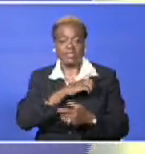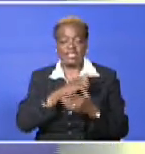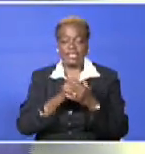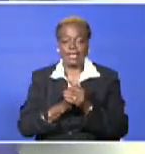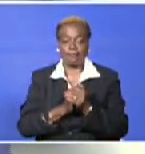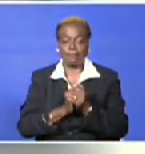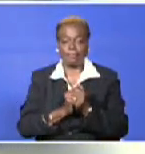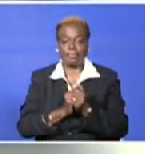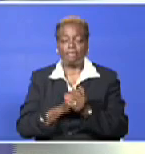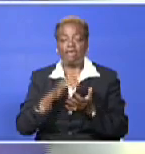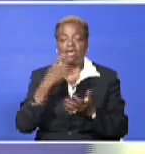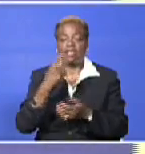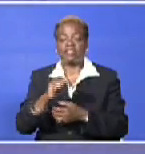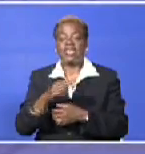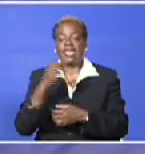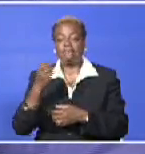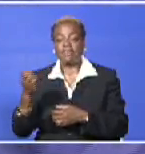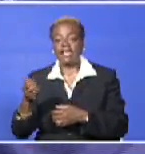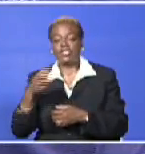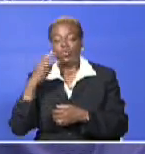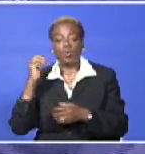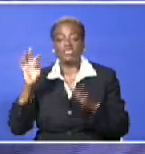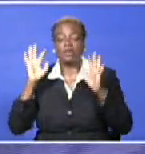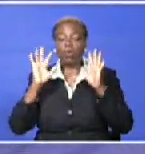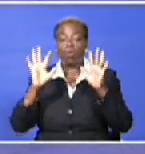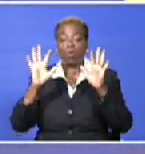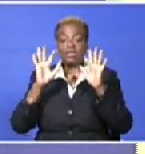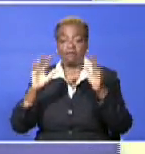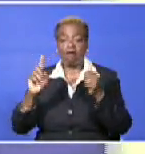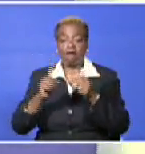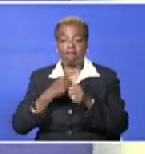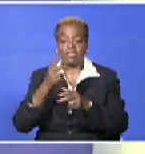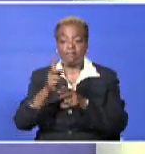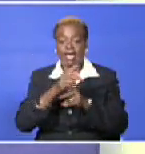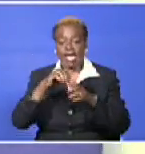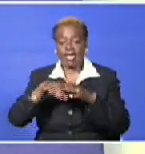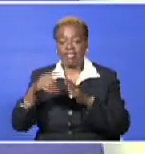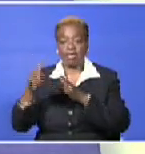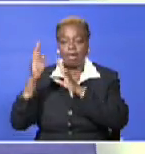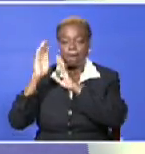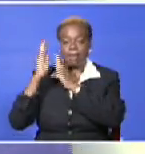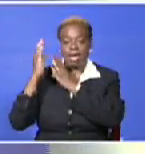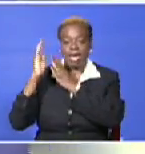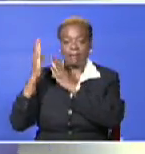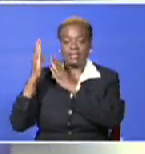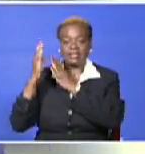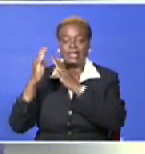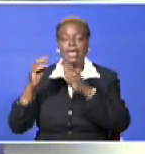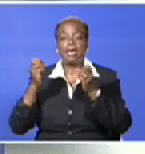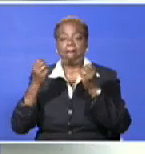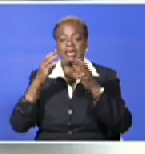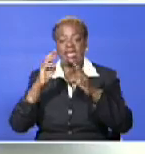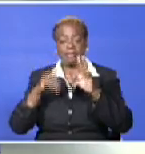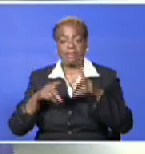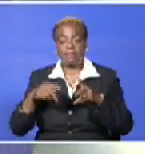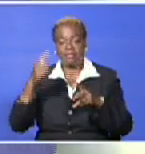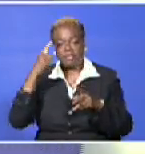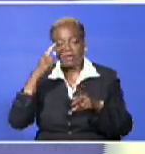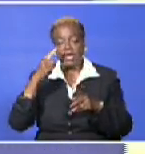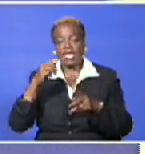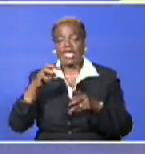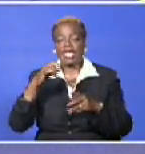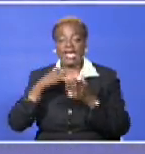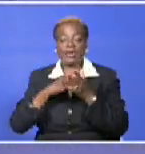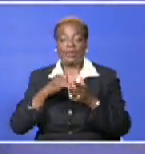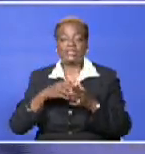Yeah, the event was absolutely fantastic. It's the first of its kind in the Bahamas. A lot of people thought it was a bodybuilding event, but it's actually World